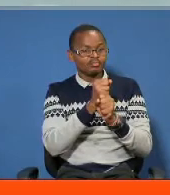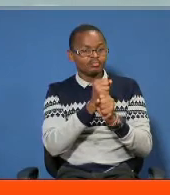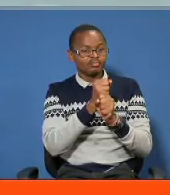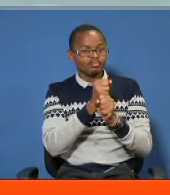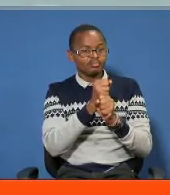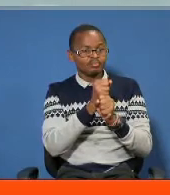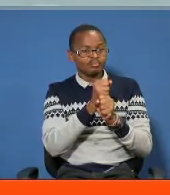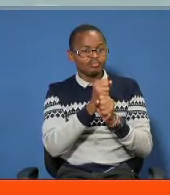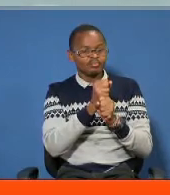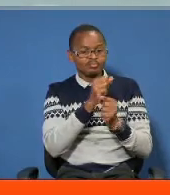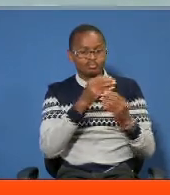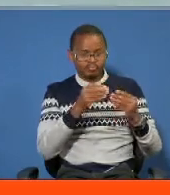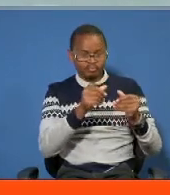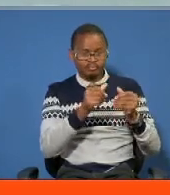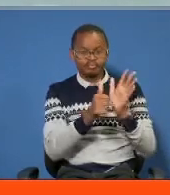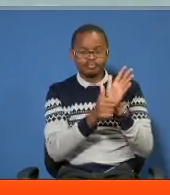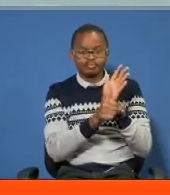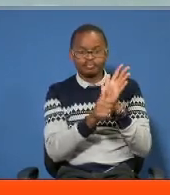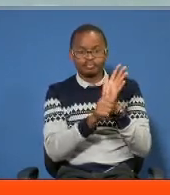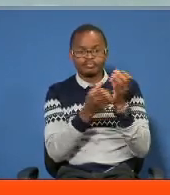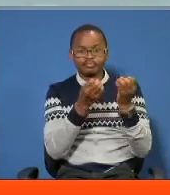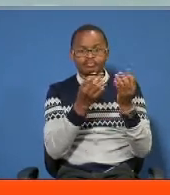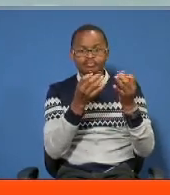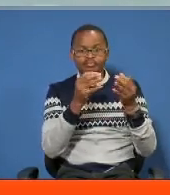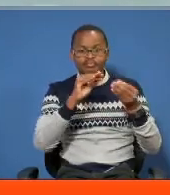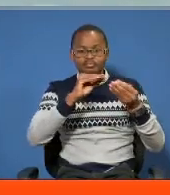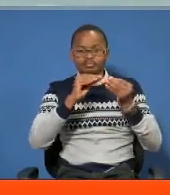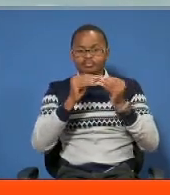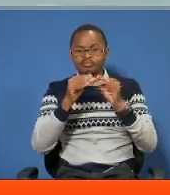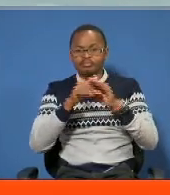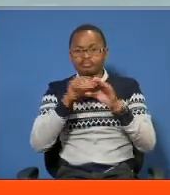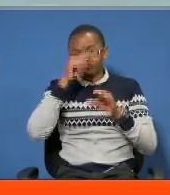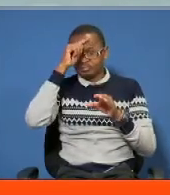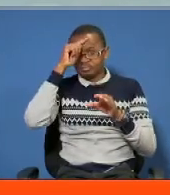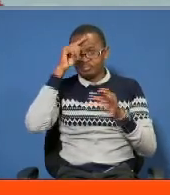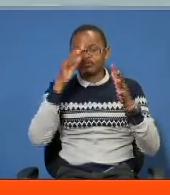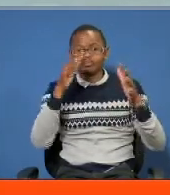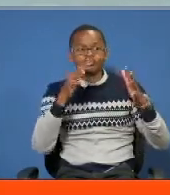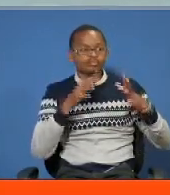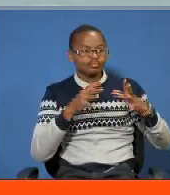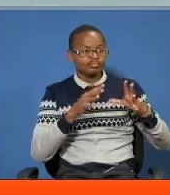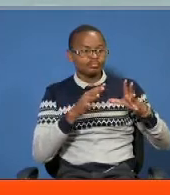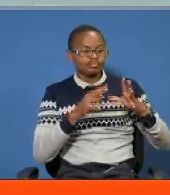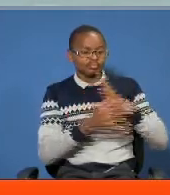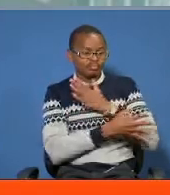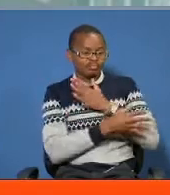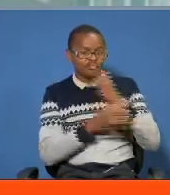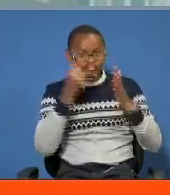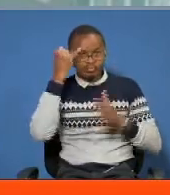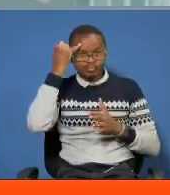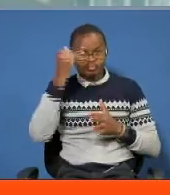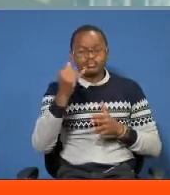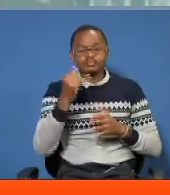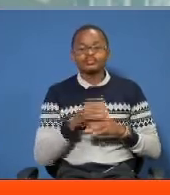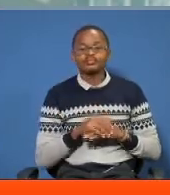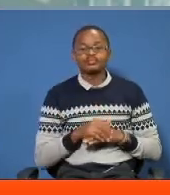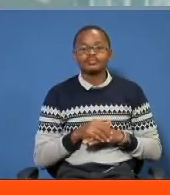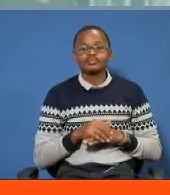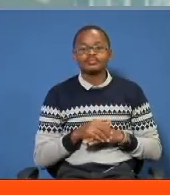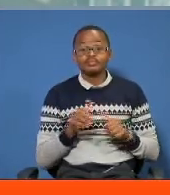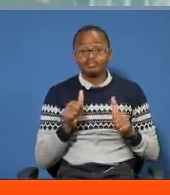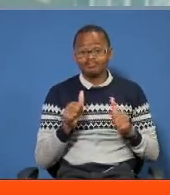of solve this particular issue that is facing many innovators due to the big giants who want to steal their ideas?